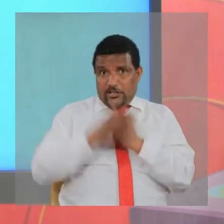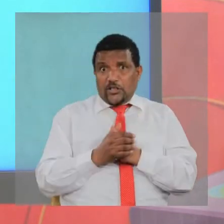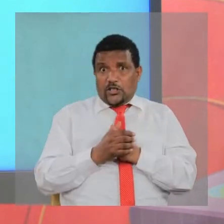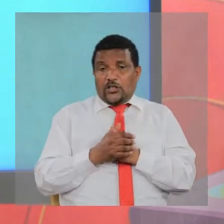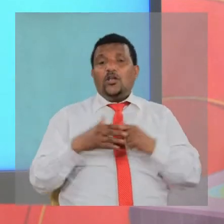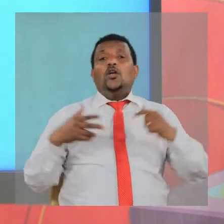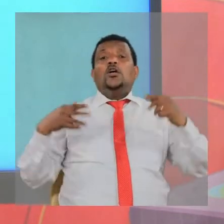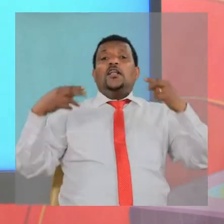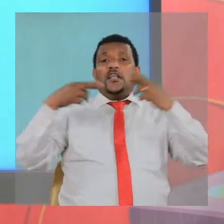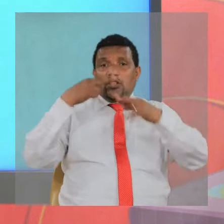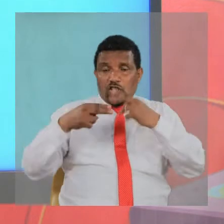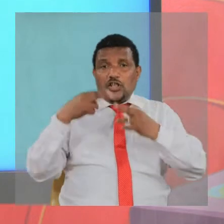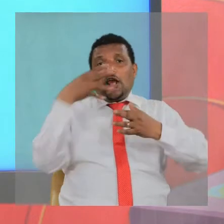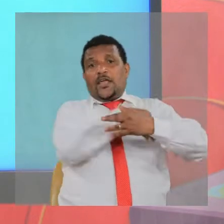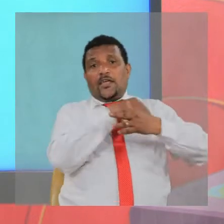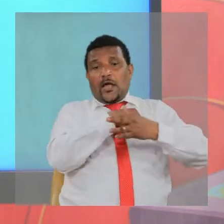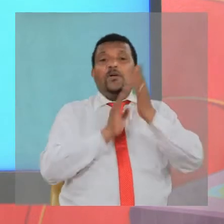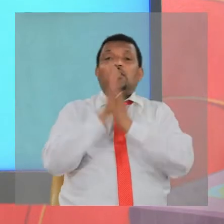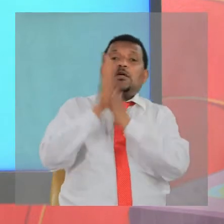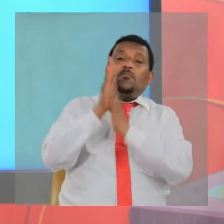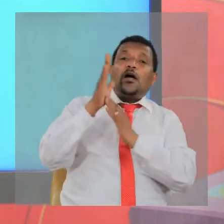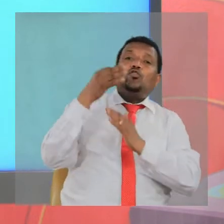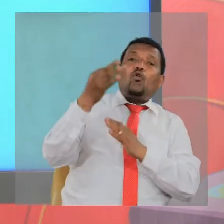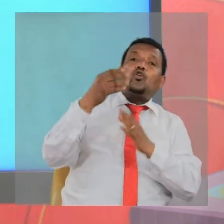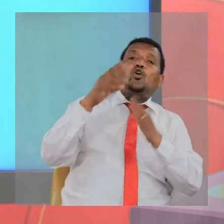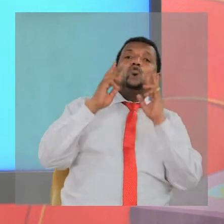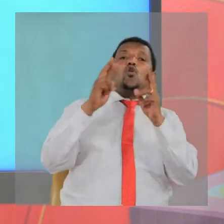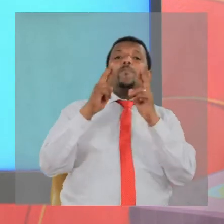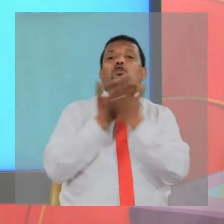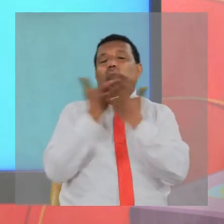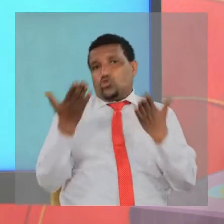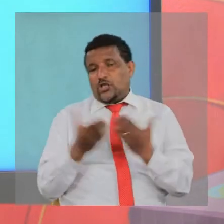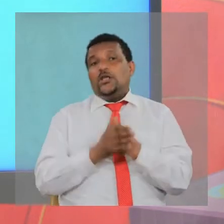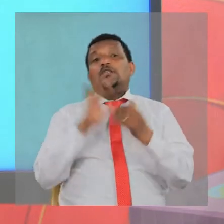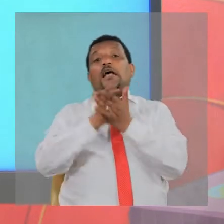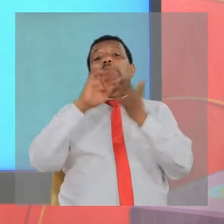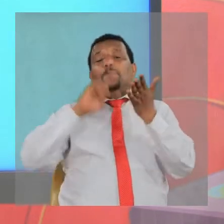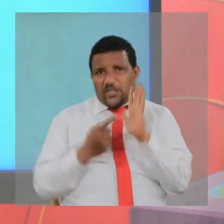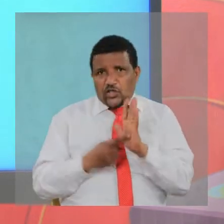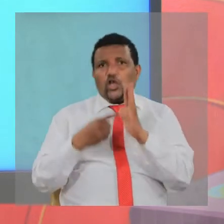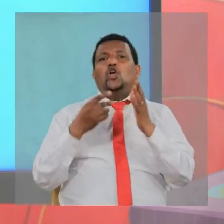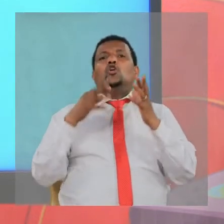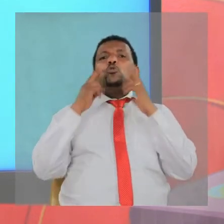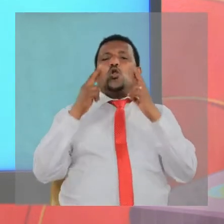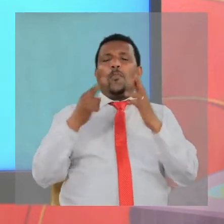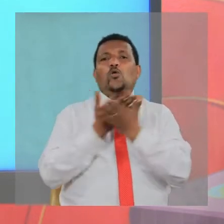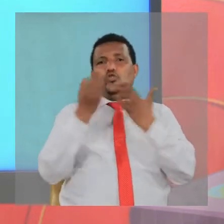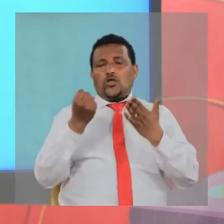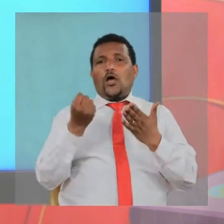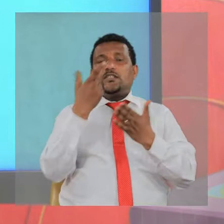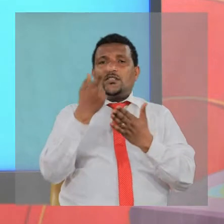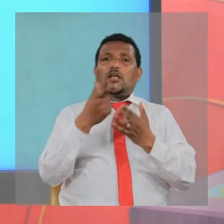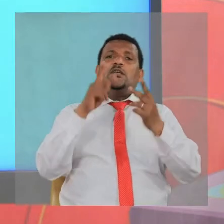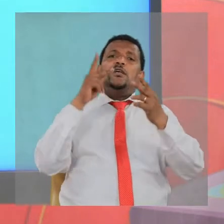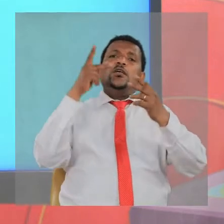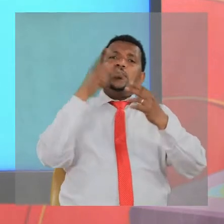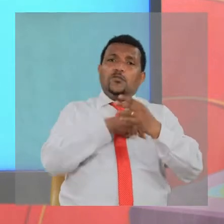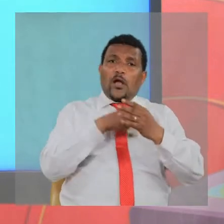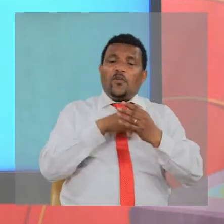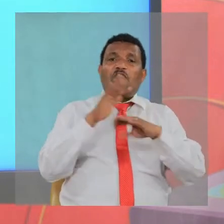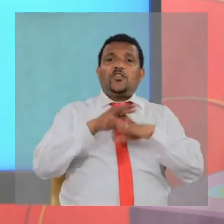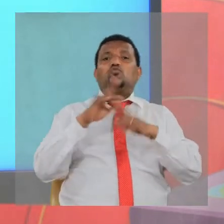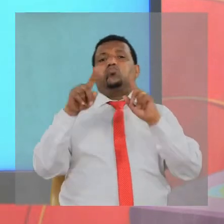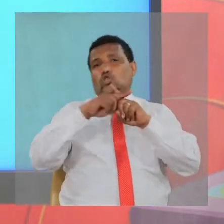between income of consumer and the demand for normal goods. That means normal goods are those goods whose income effect is